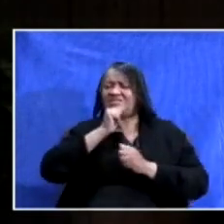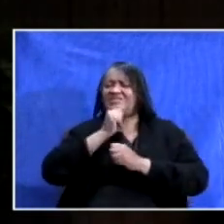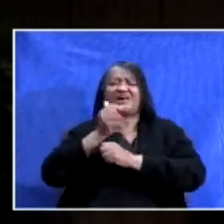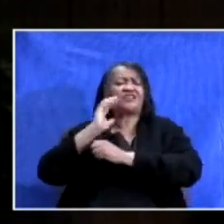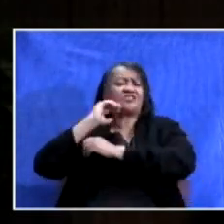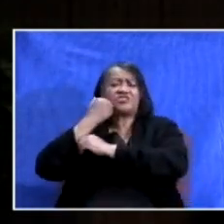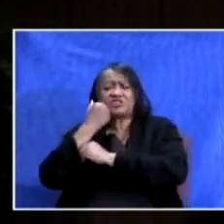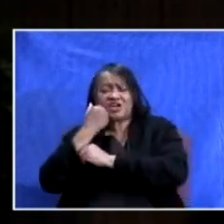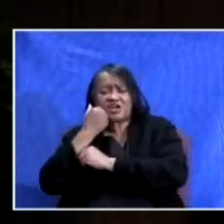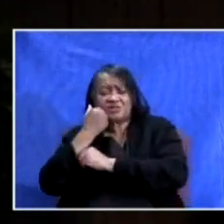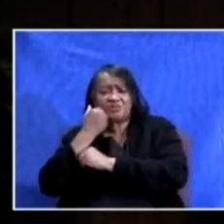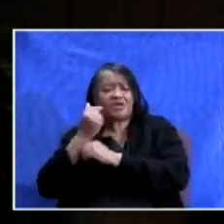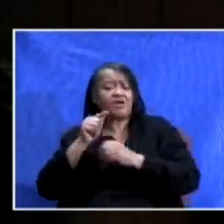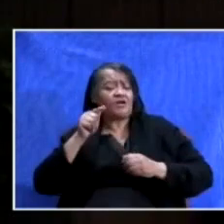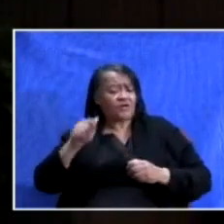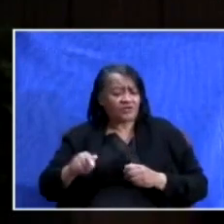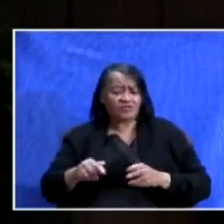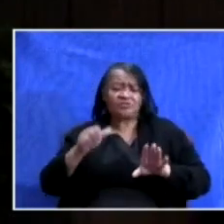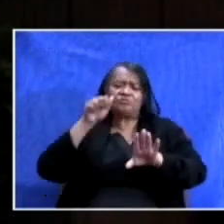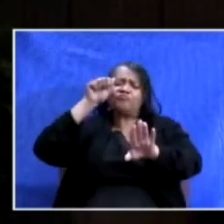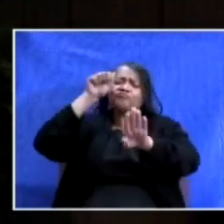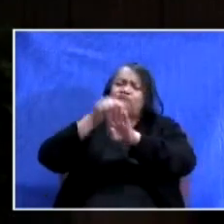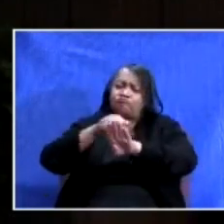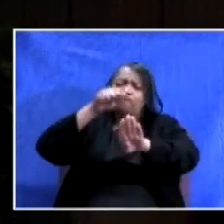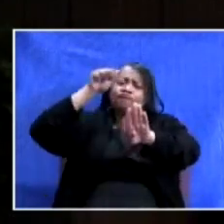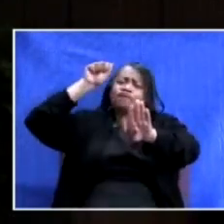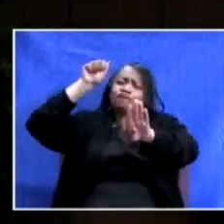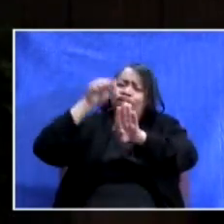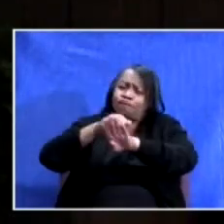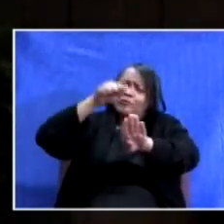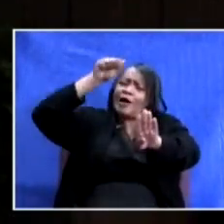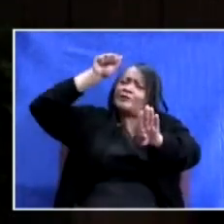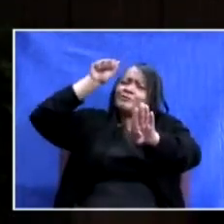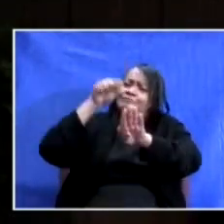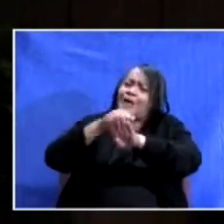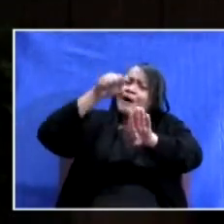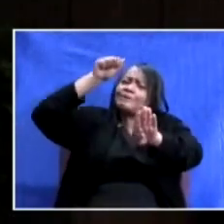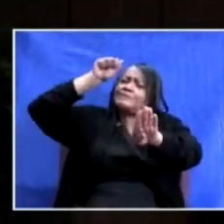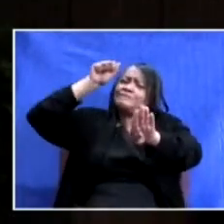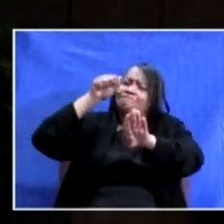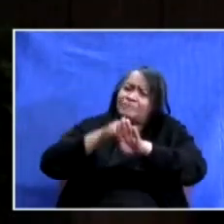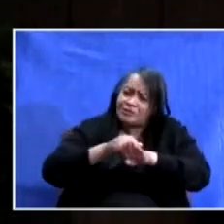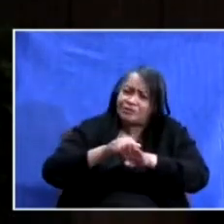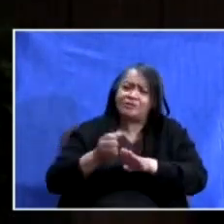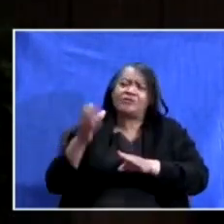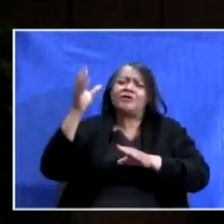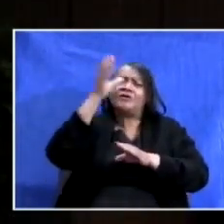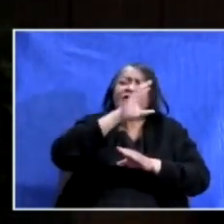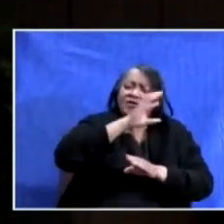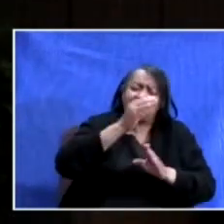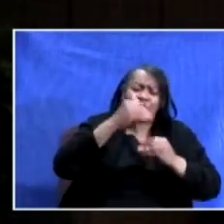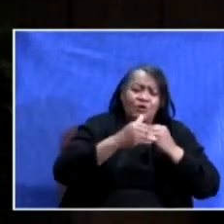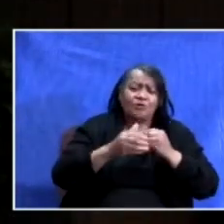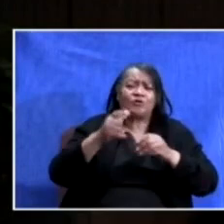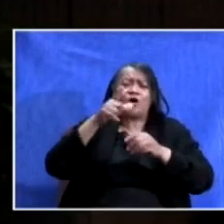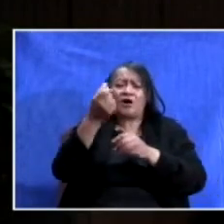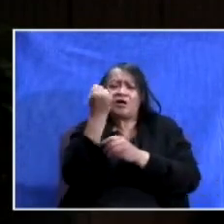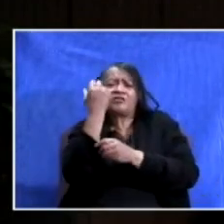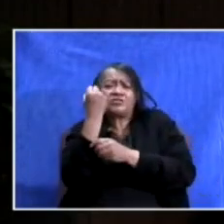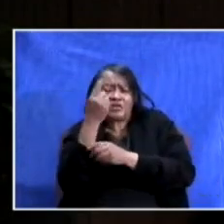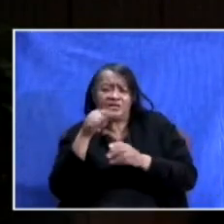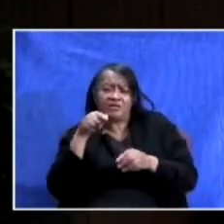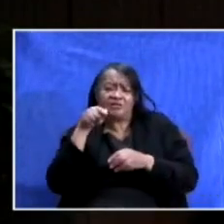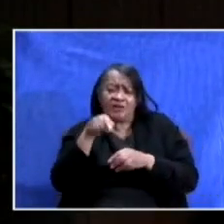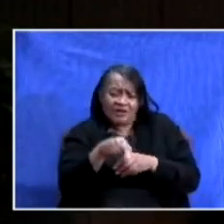unashamed. And he knocks on the door seeking bread. And please note that